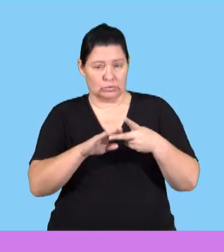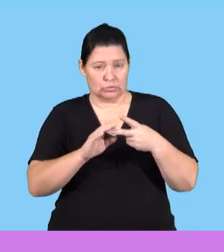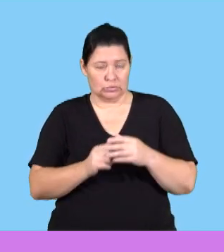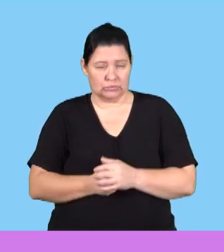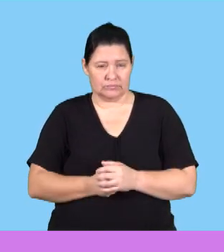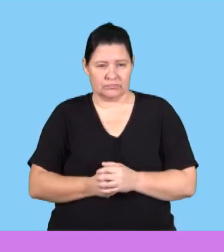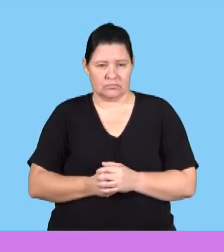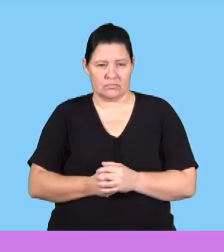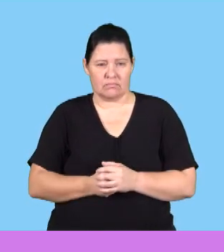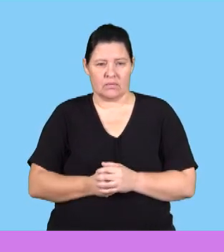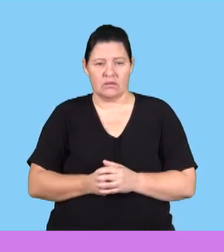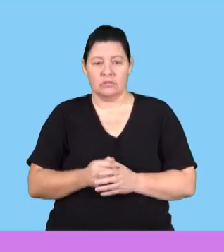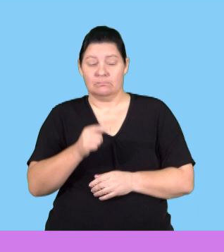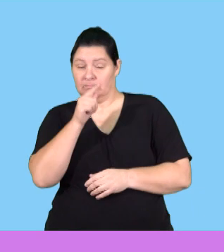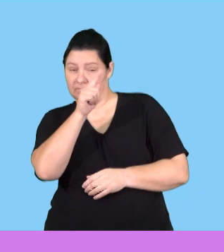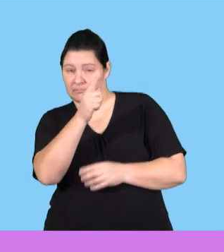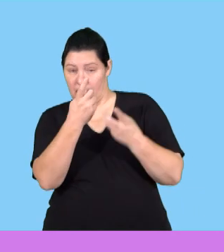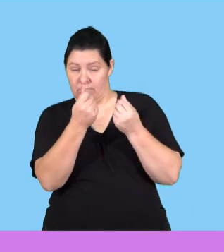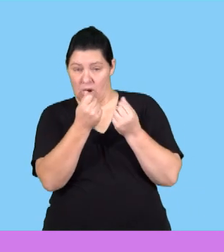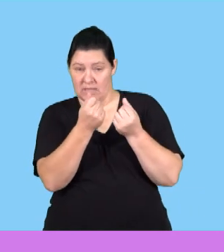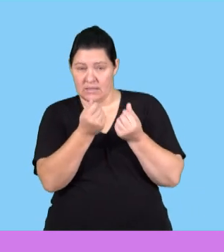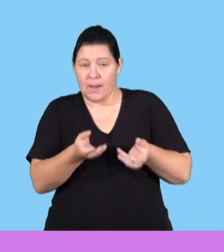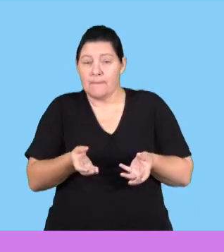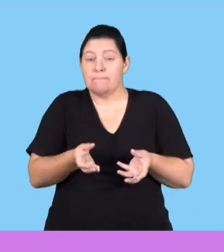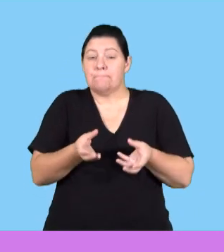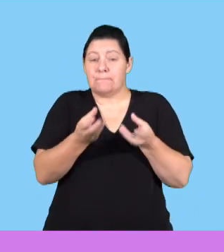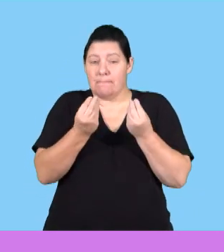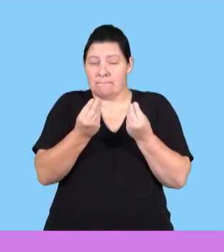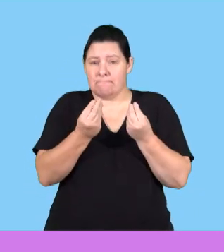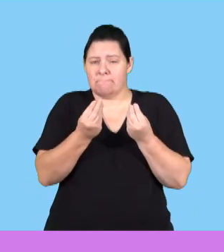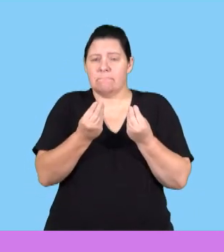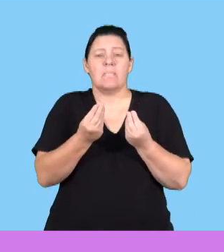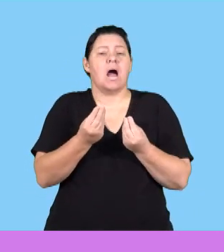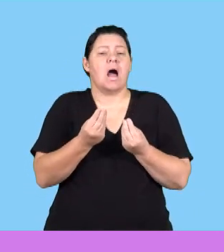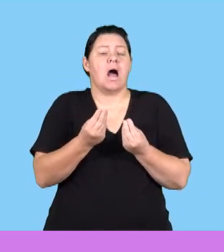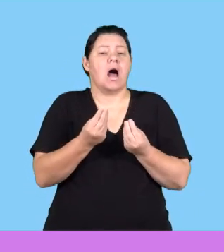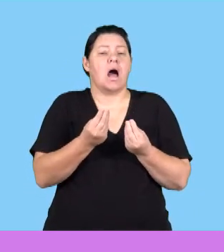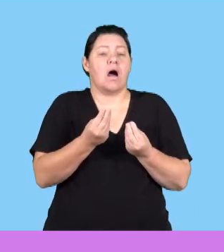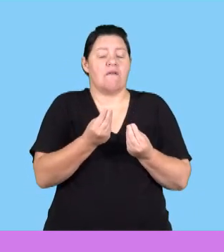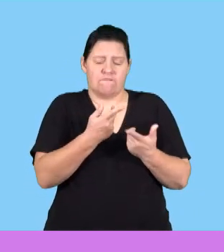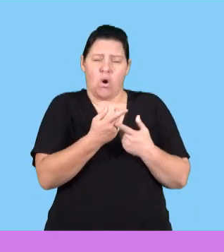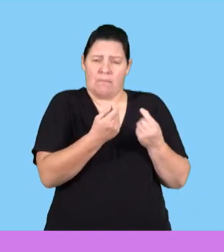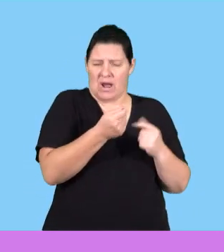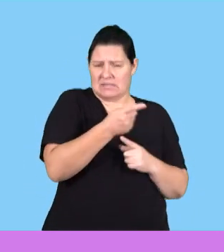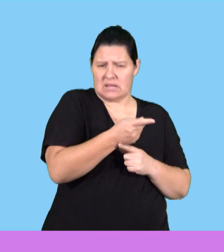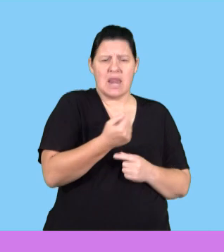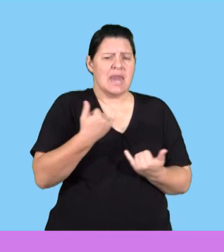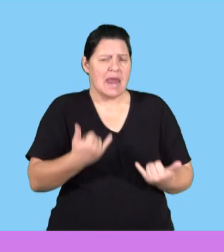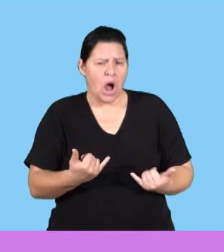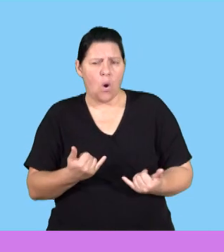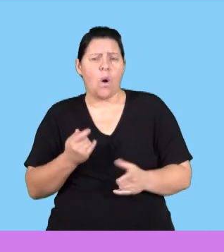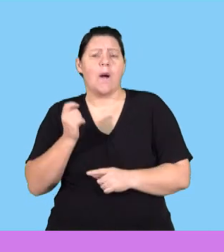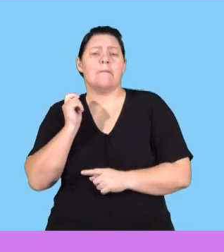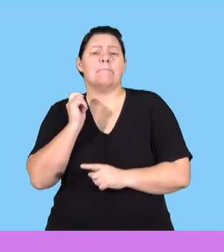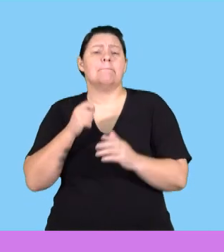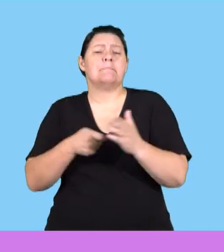2. Hence, determine the price he would pay for 5 kilograms of cheese. I'm